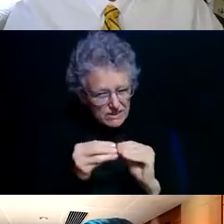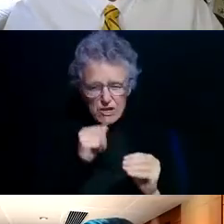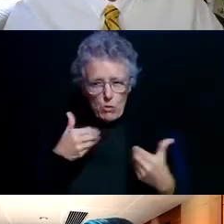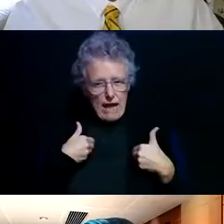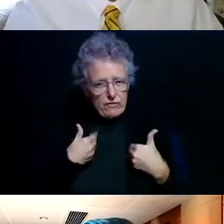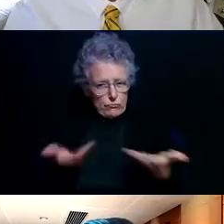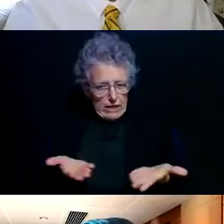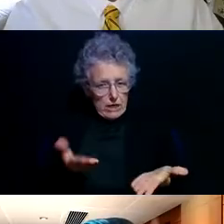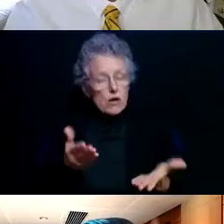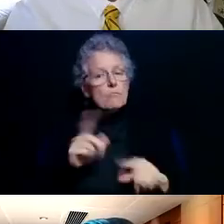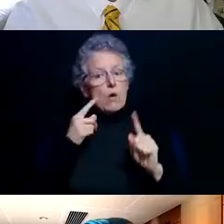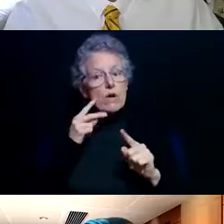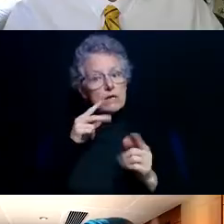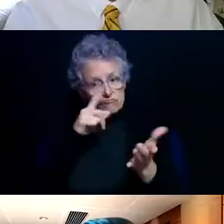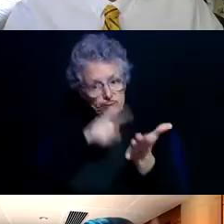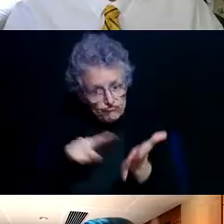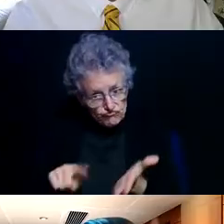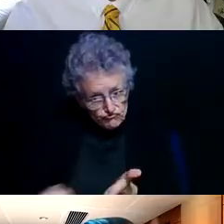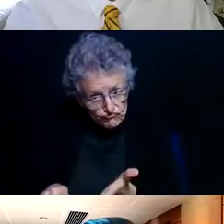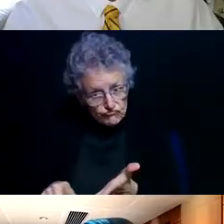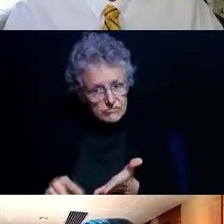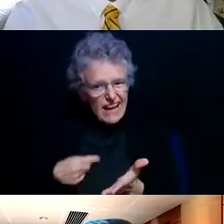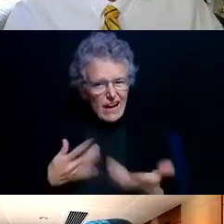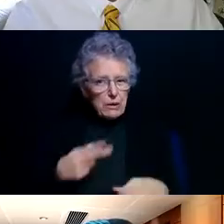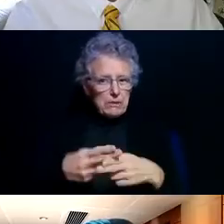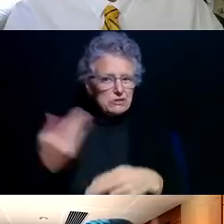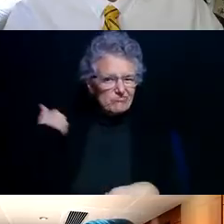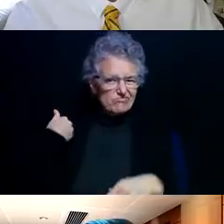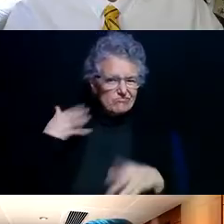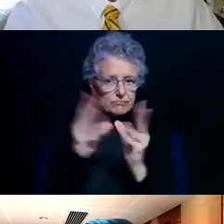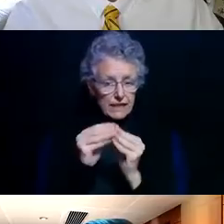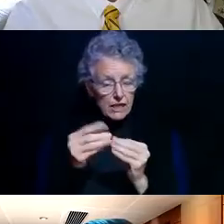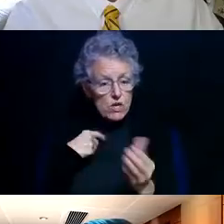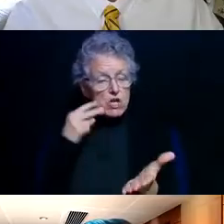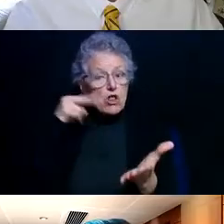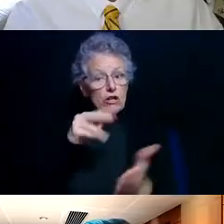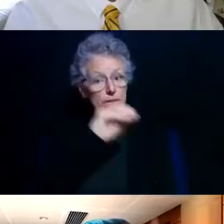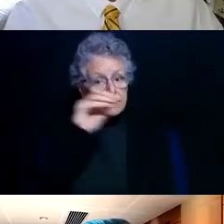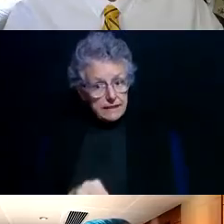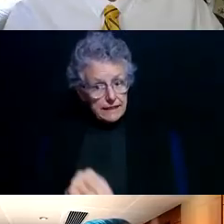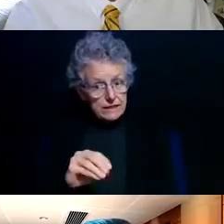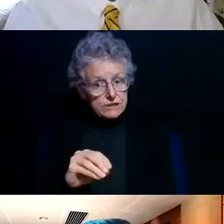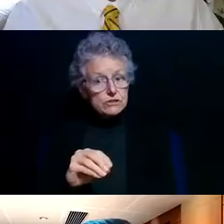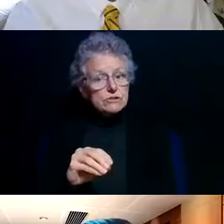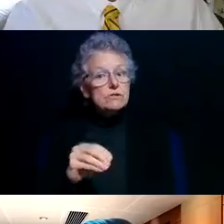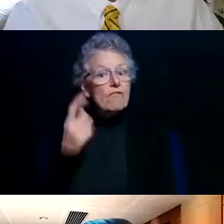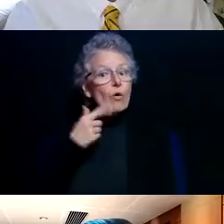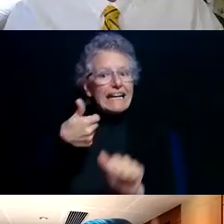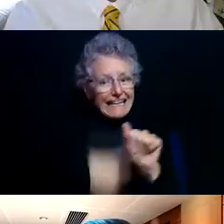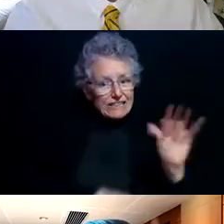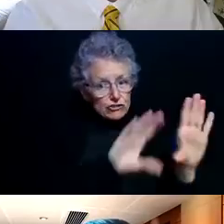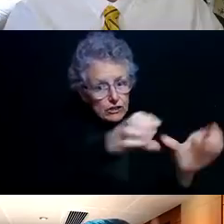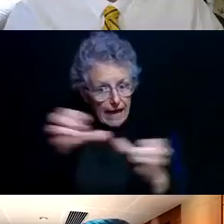looked at them as I had mentioned in one of our previous ones. And we looked at the percentage of our demographics for each of the